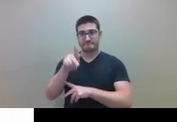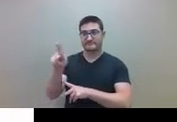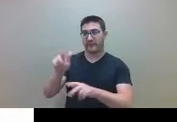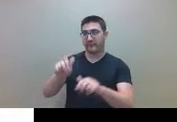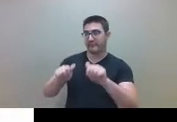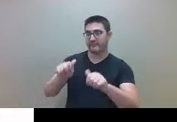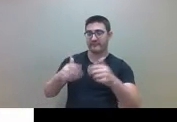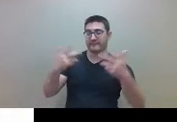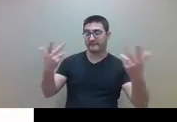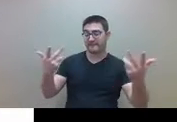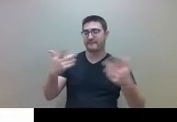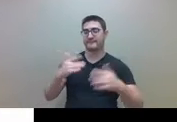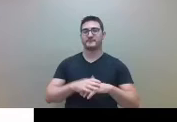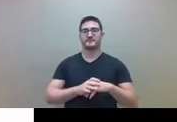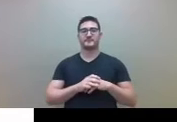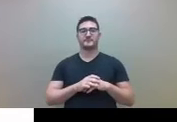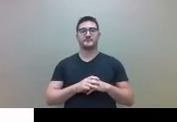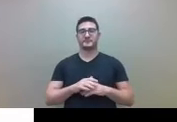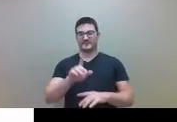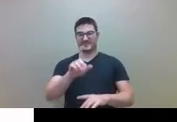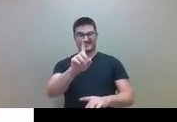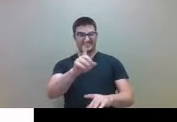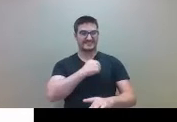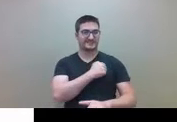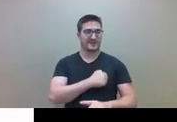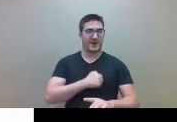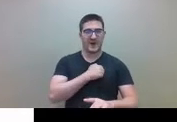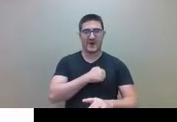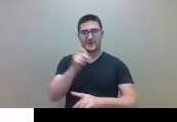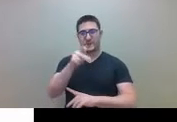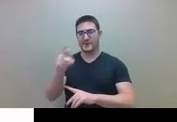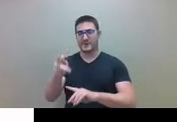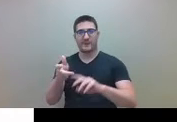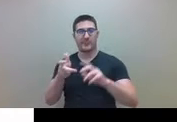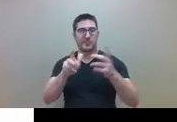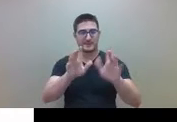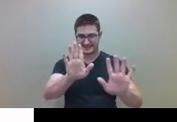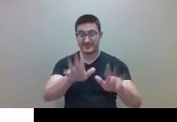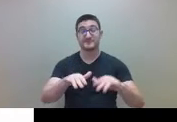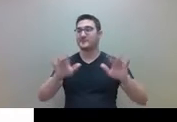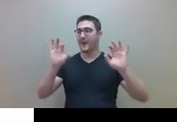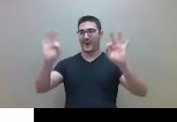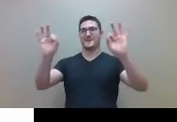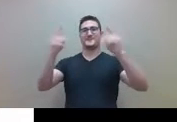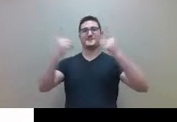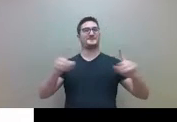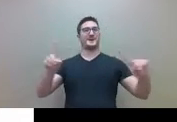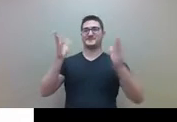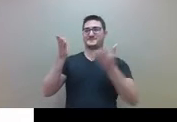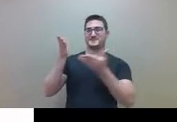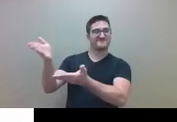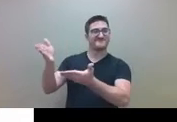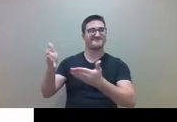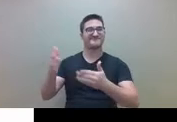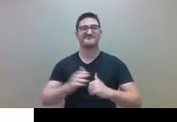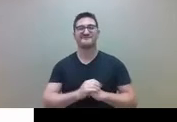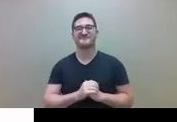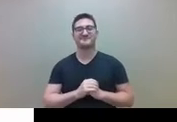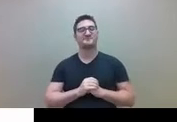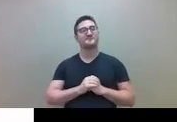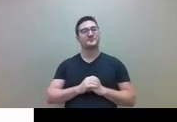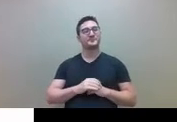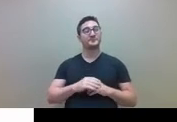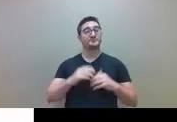course. Hold on, my friends. Technical difficulty. Okay, there we go. Okay.